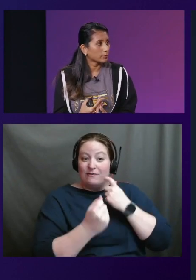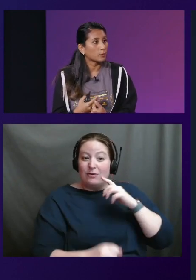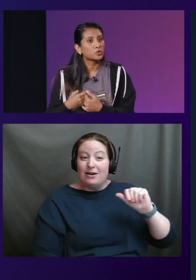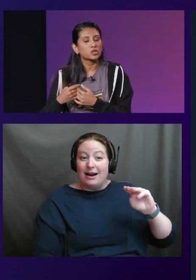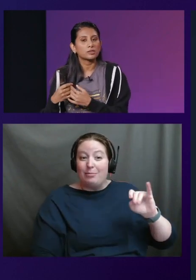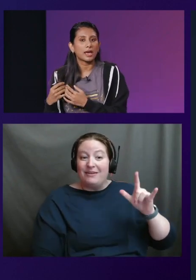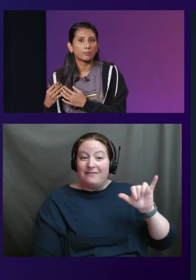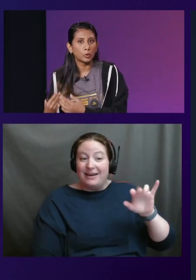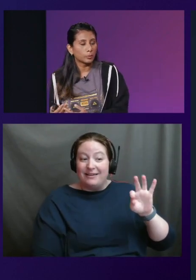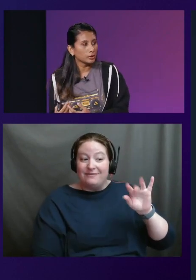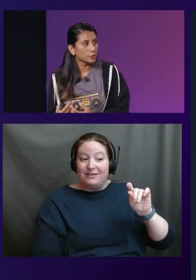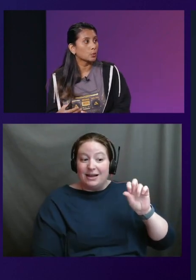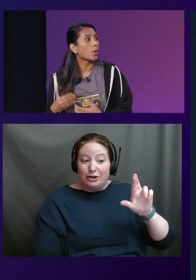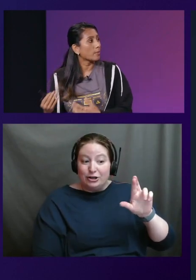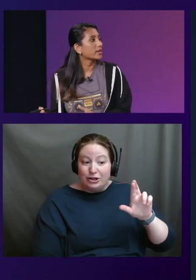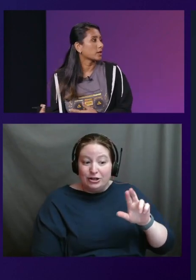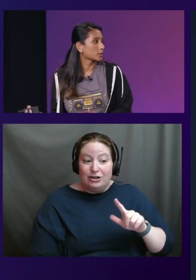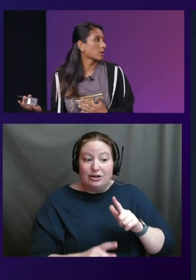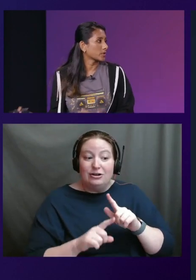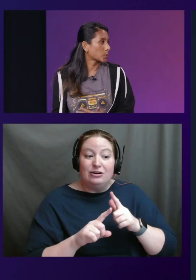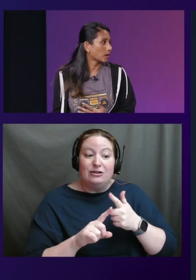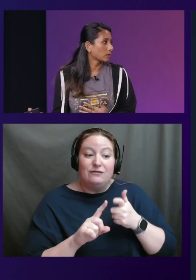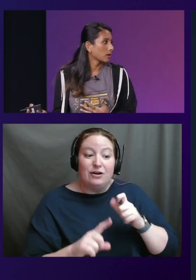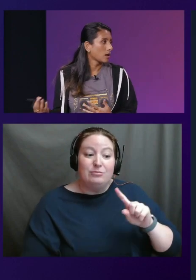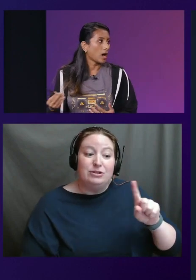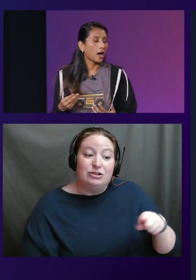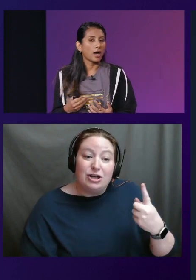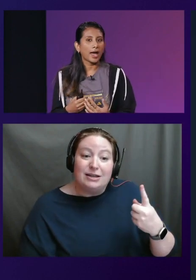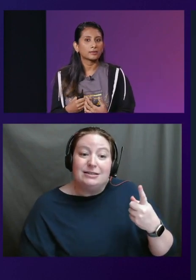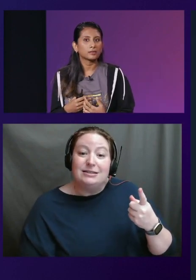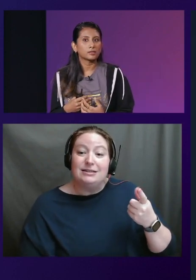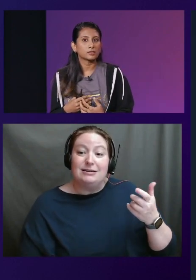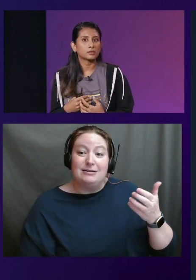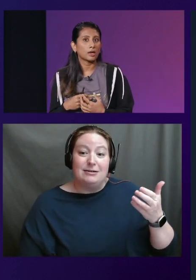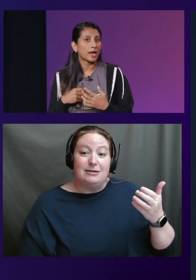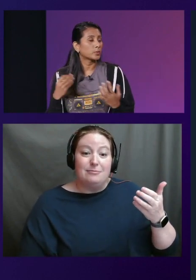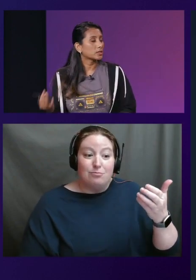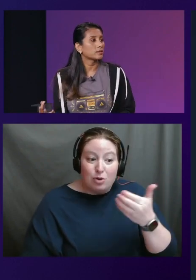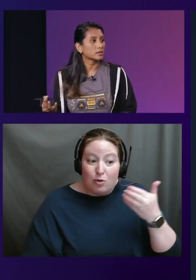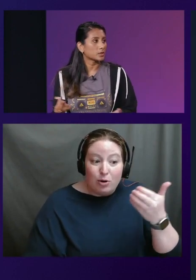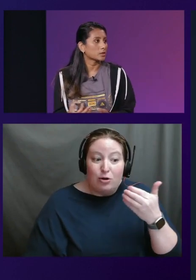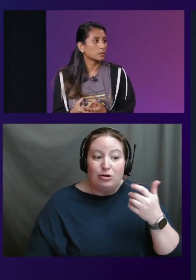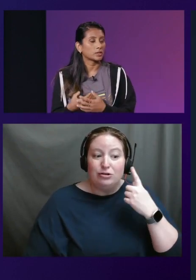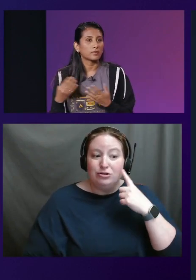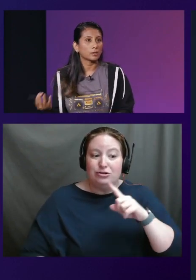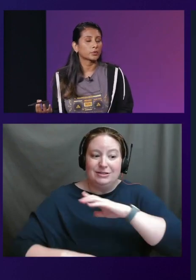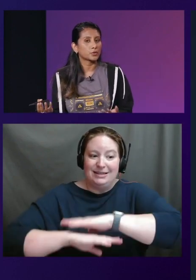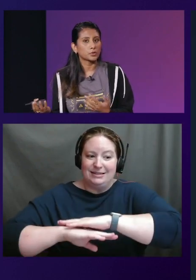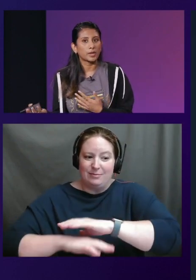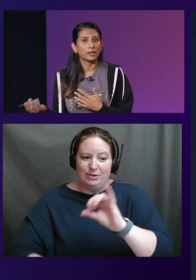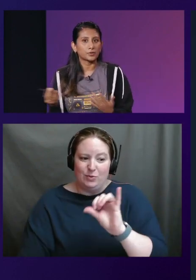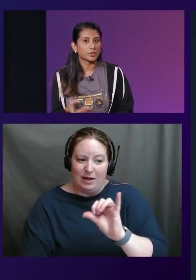Flutter from just mobile to web and desktop as well. And we did this because we want developers to spend lesser